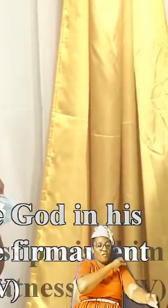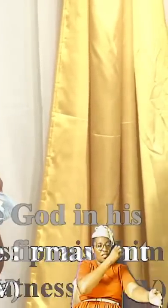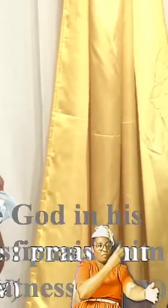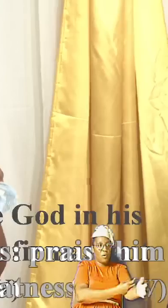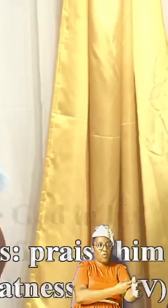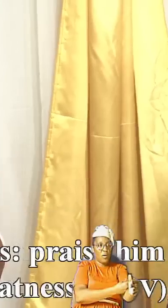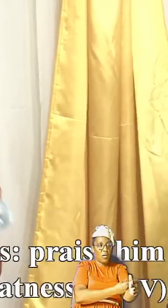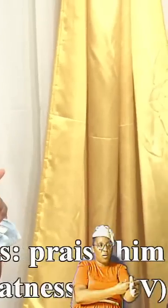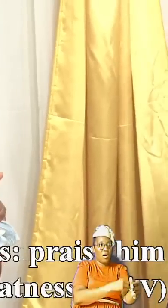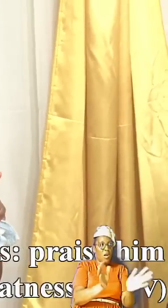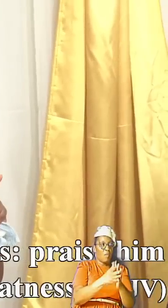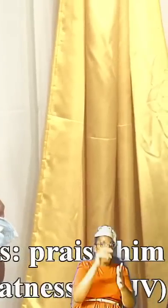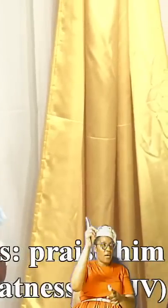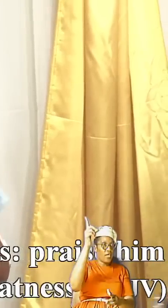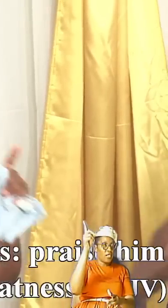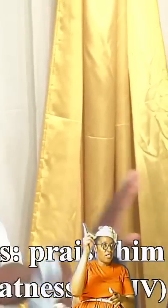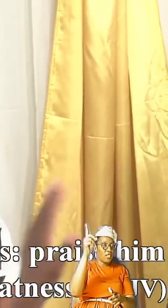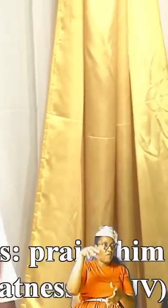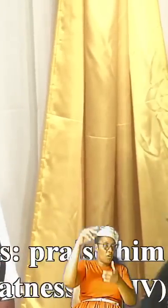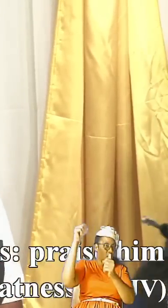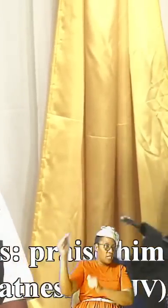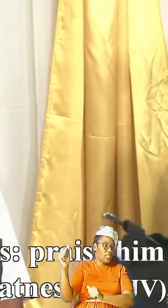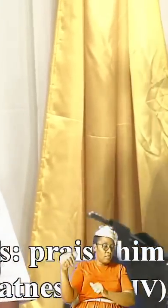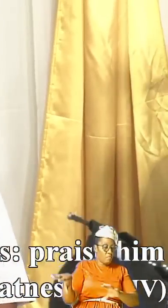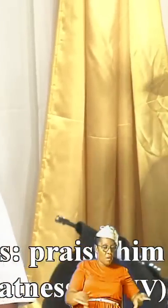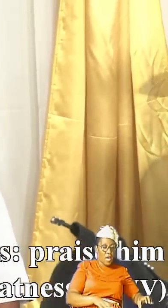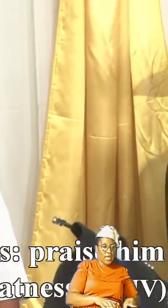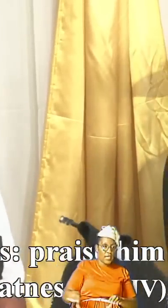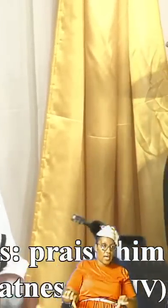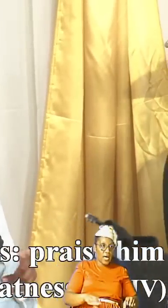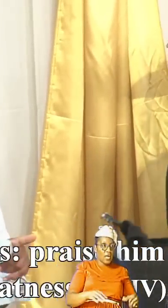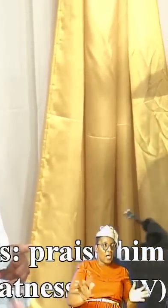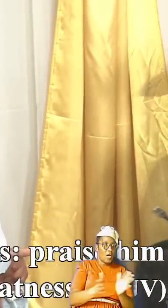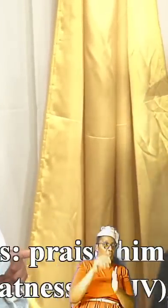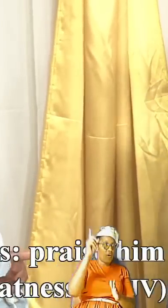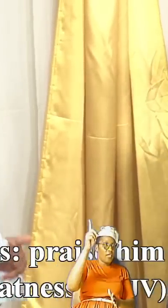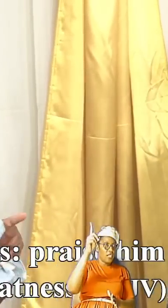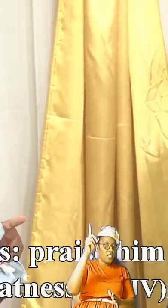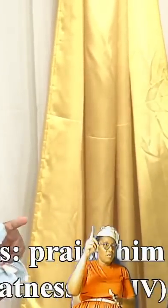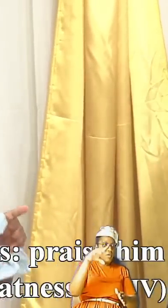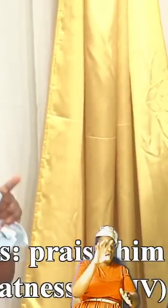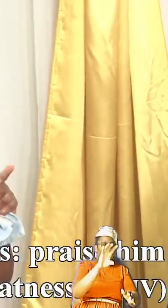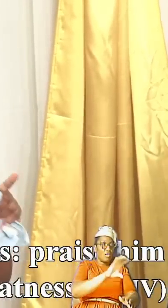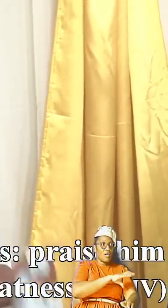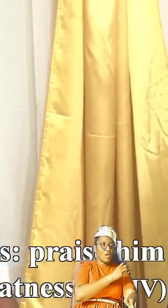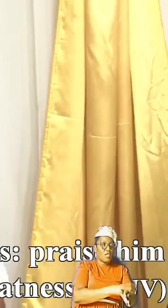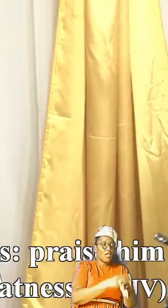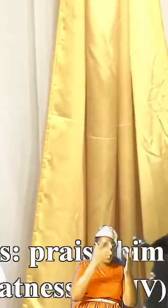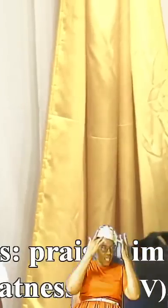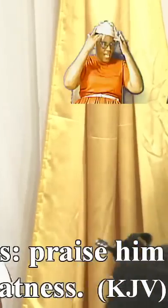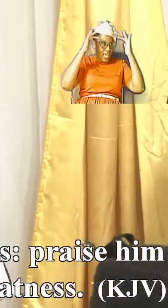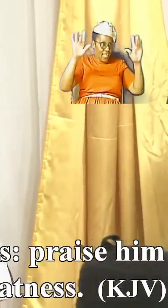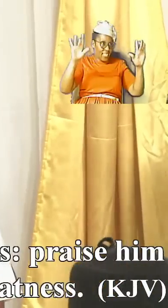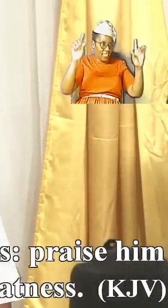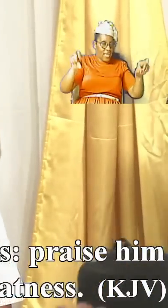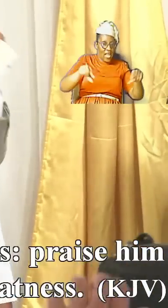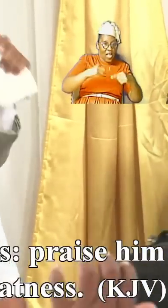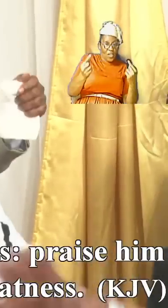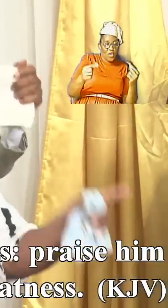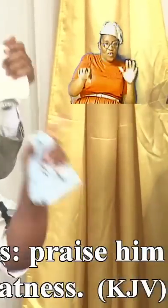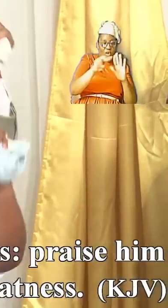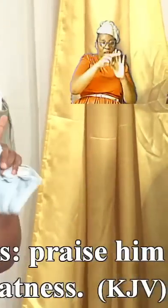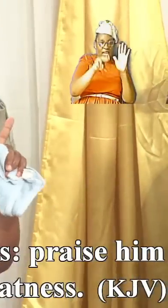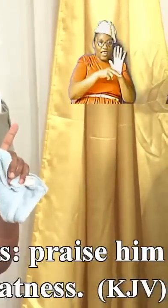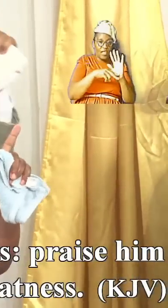power. Praise him for his mighty acts. Praise him according to his excellent